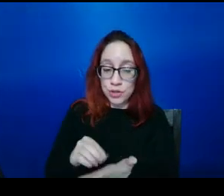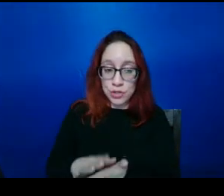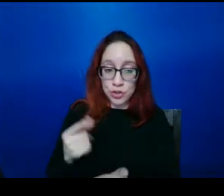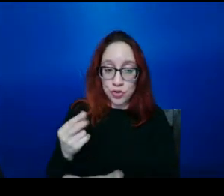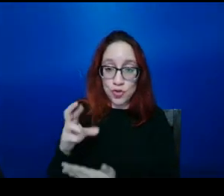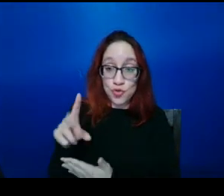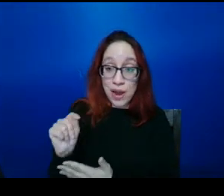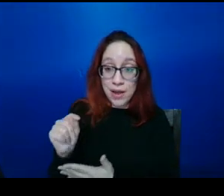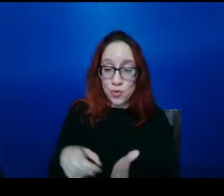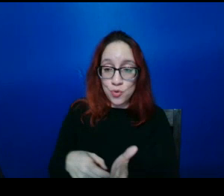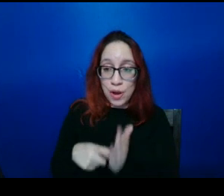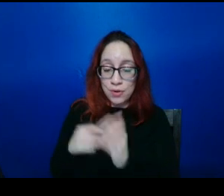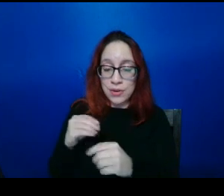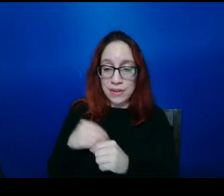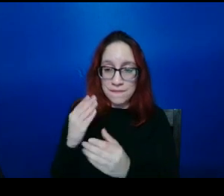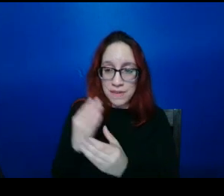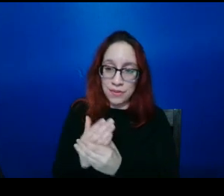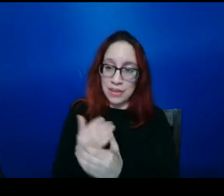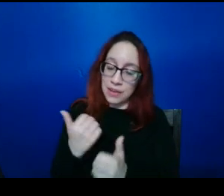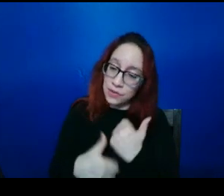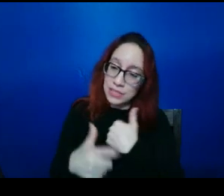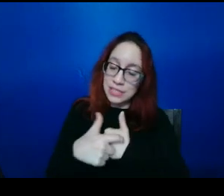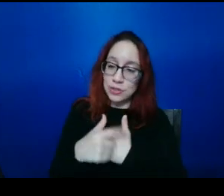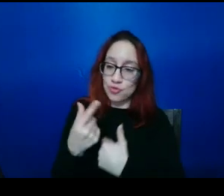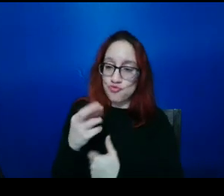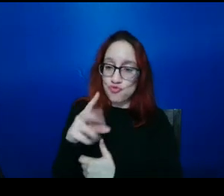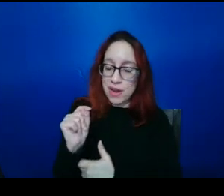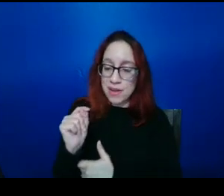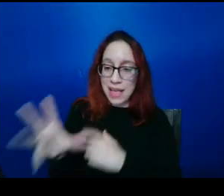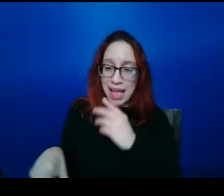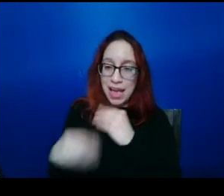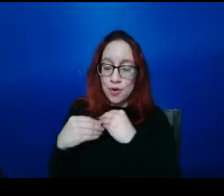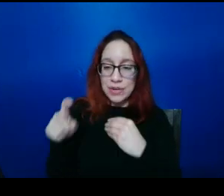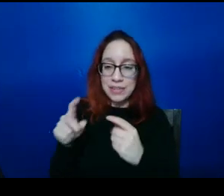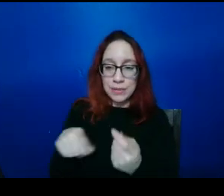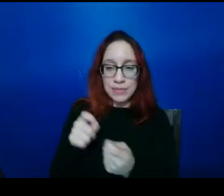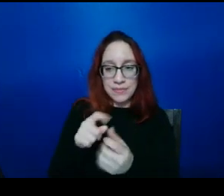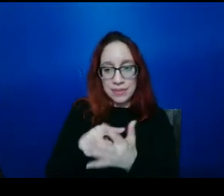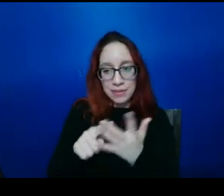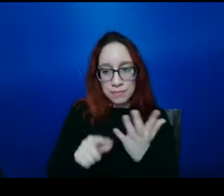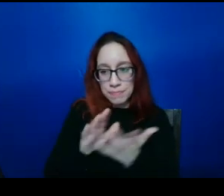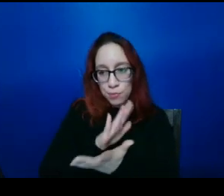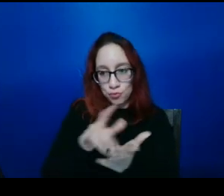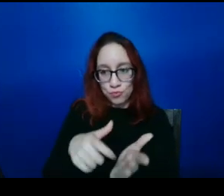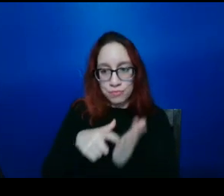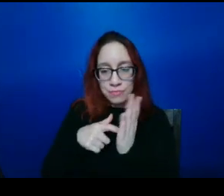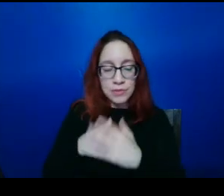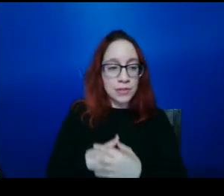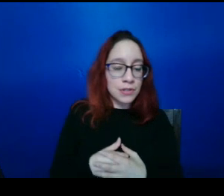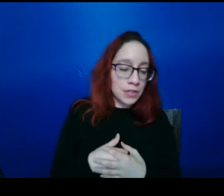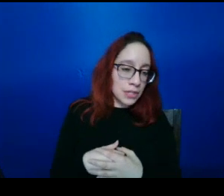require for us to have in files. Every time that the grant gets added, we need to have certain documentation. So